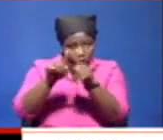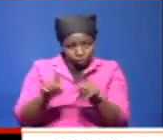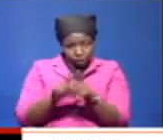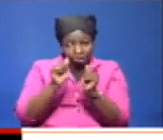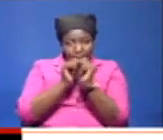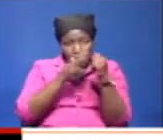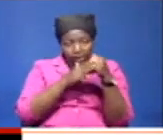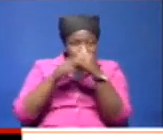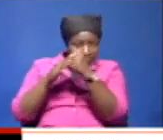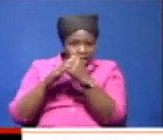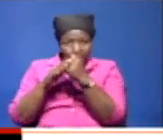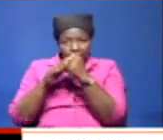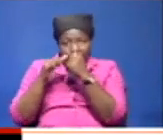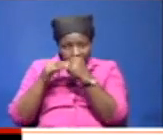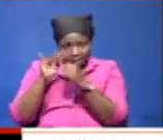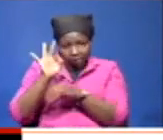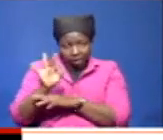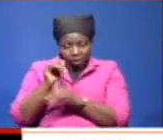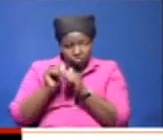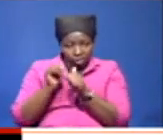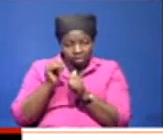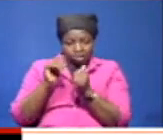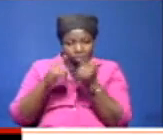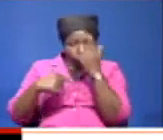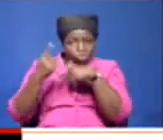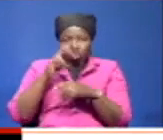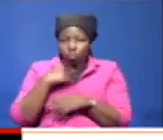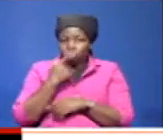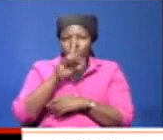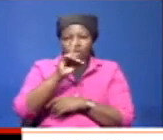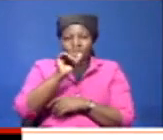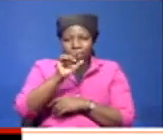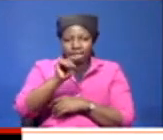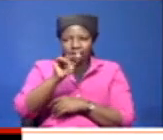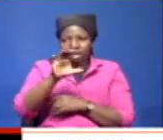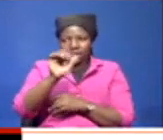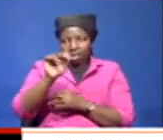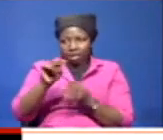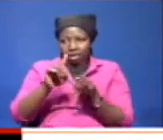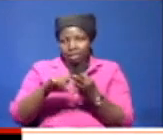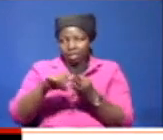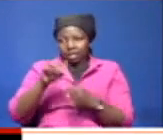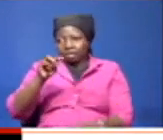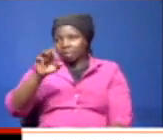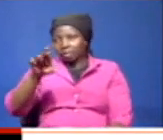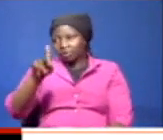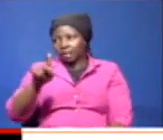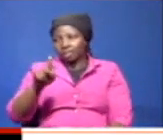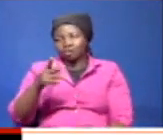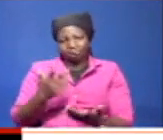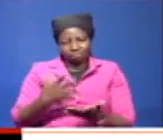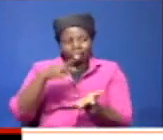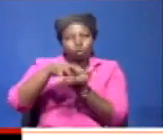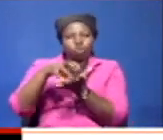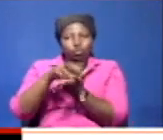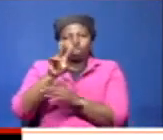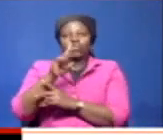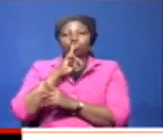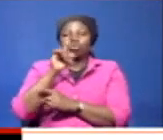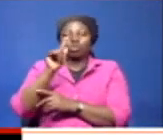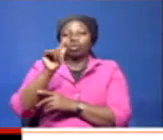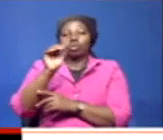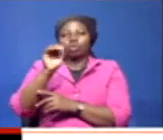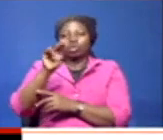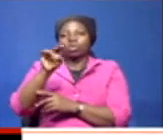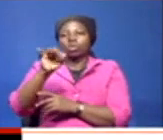had Duncan in there. We had Yasuhiro, I think. Yes. And so Toyota has done and Marco Allen. Marco Allen in second place, yeah. So Toyota has done 4 times